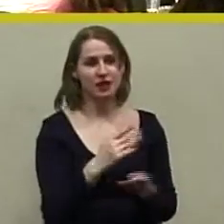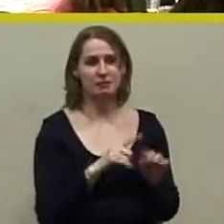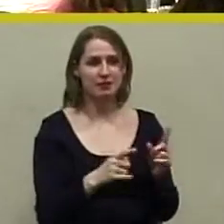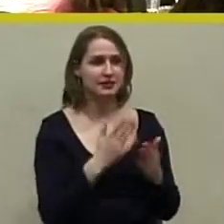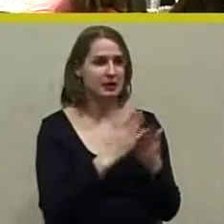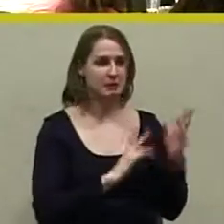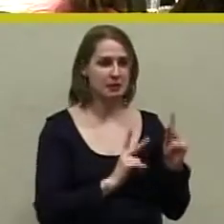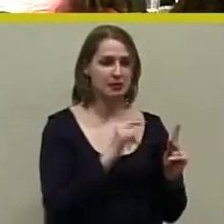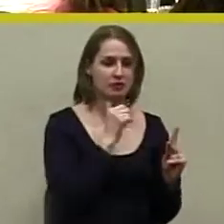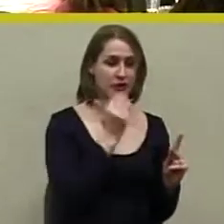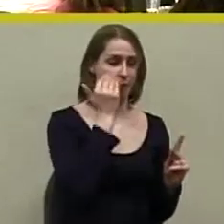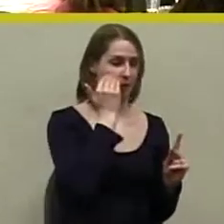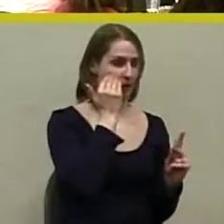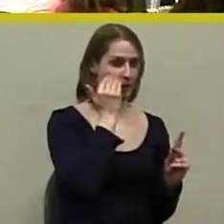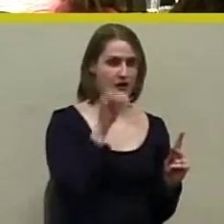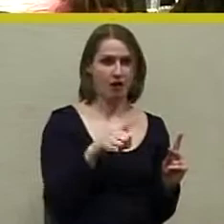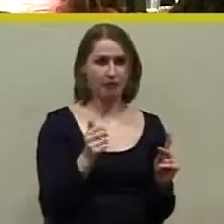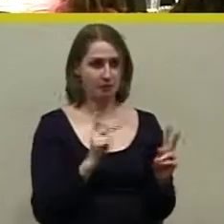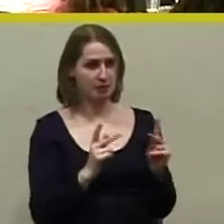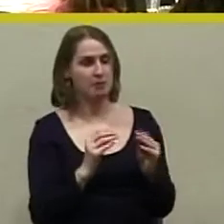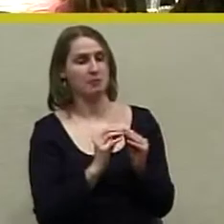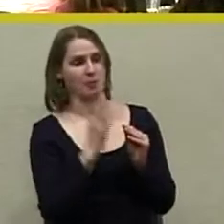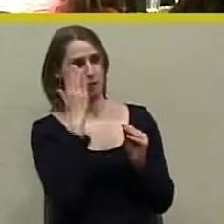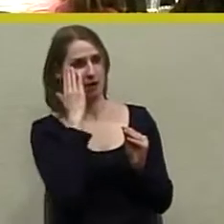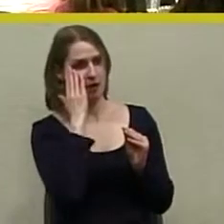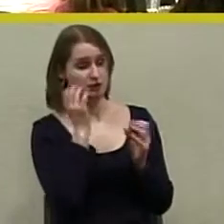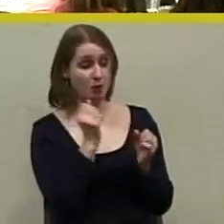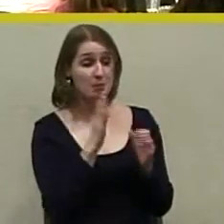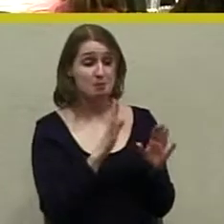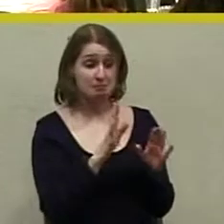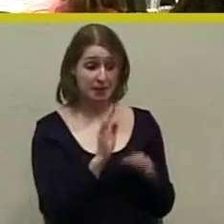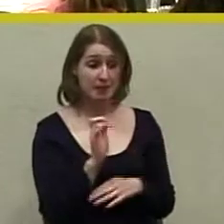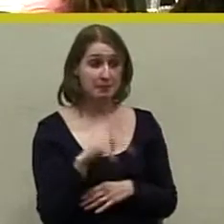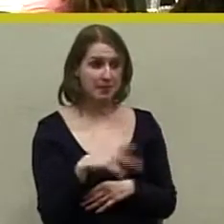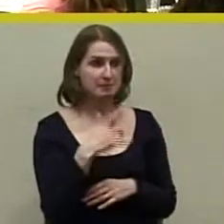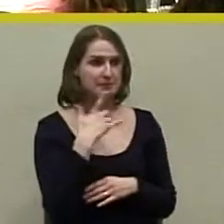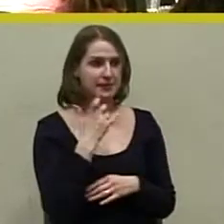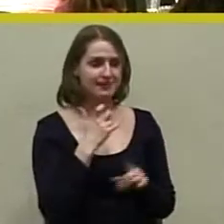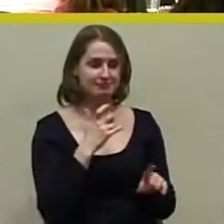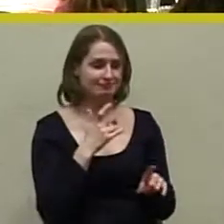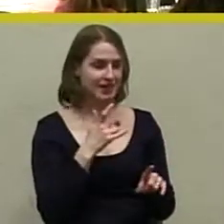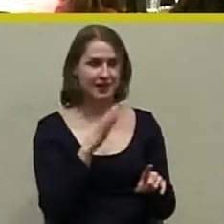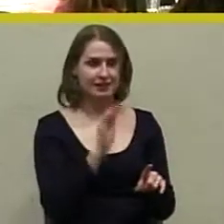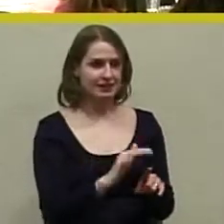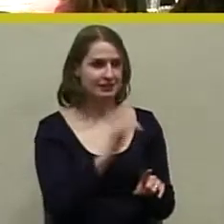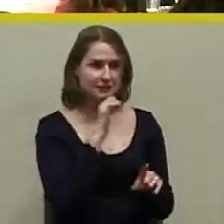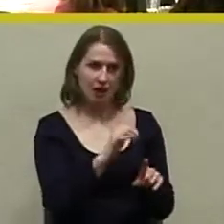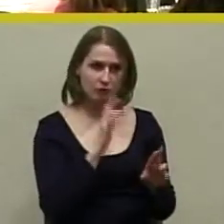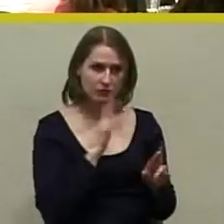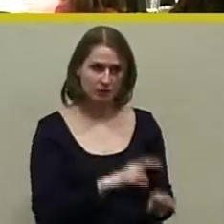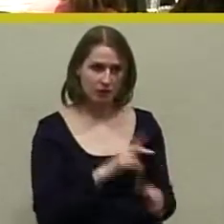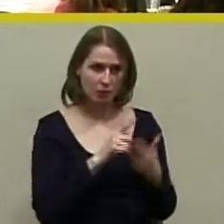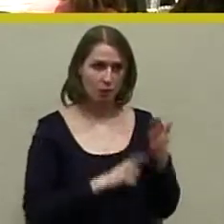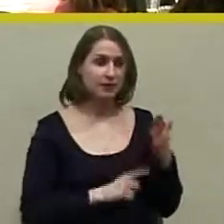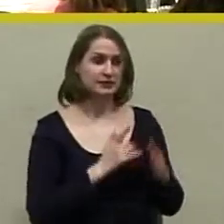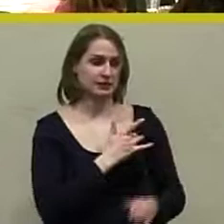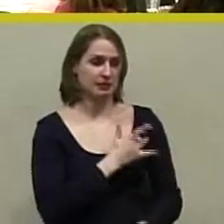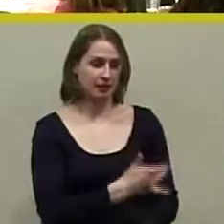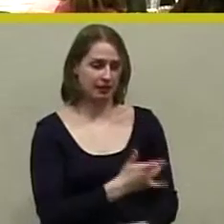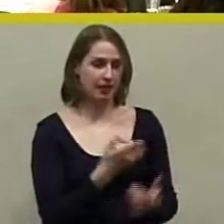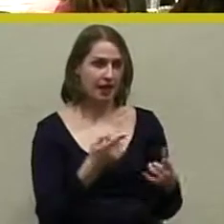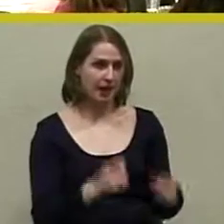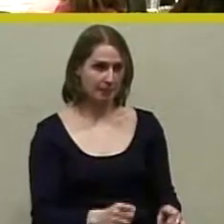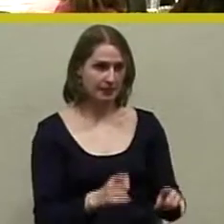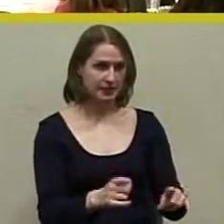as aware as others. One of the reasons I have a behavior plan is because this kid has not responded to what typically is happening, and we need to